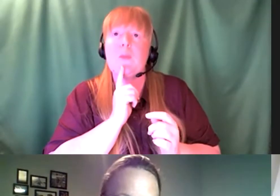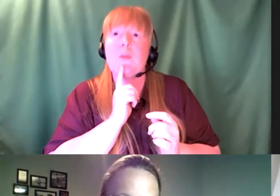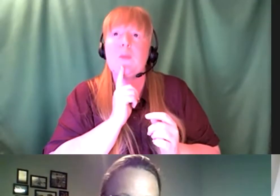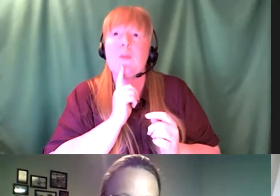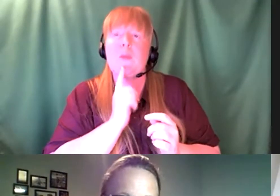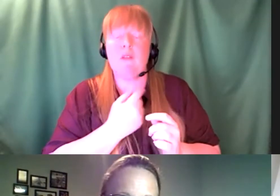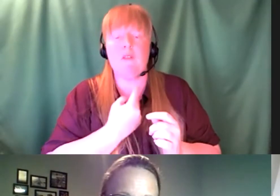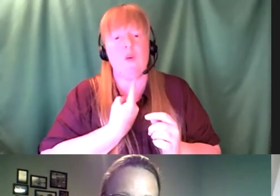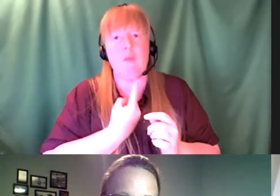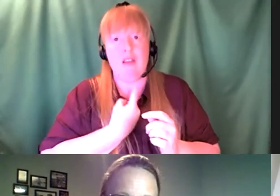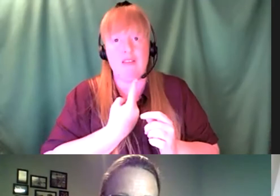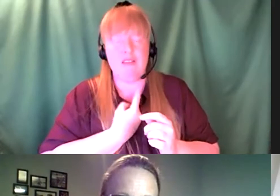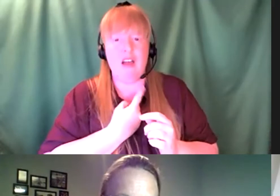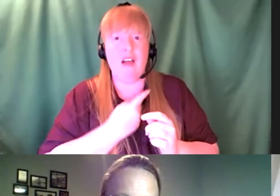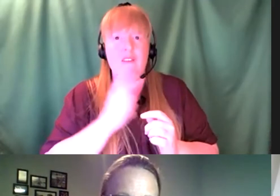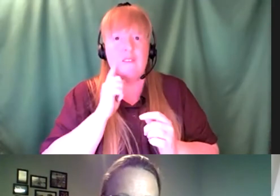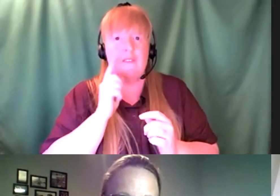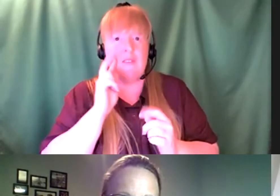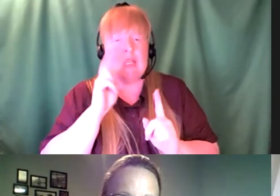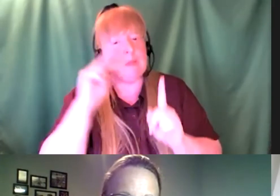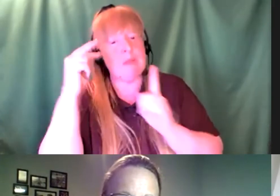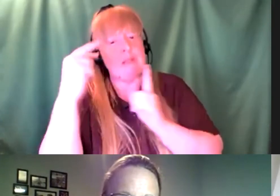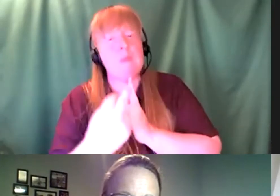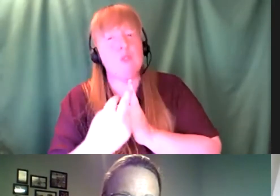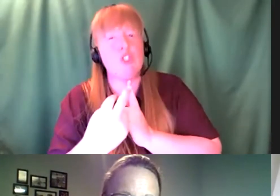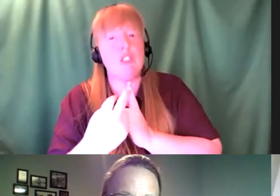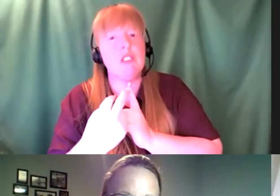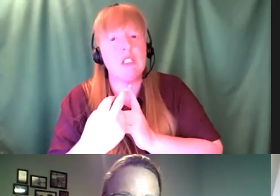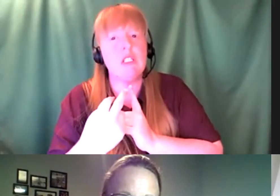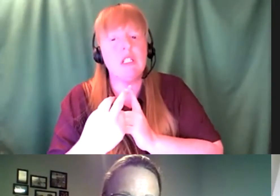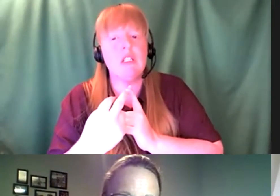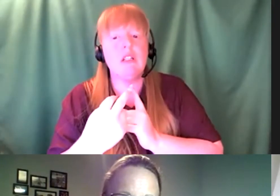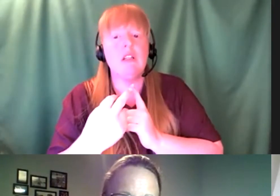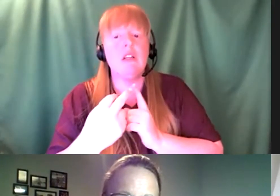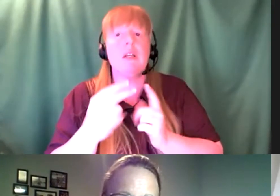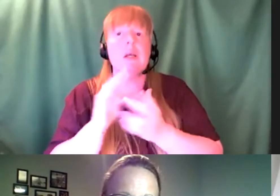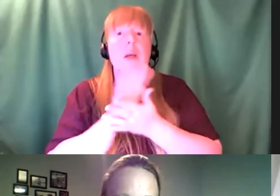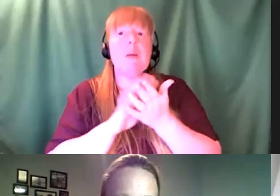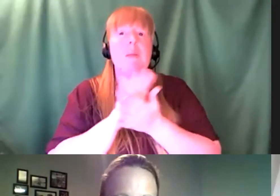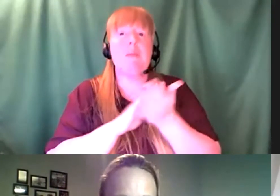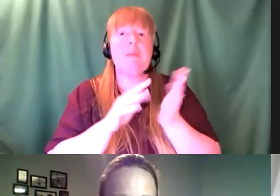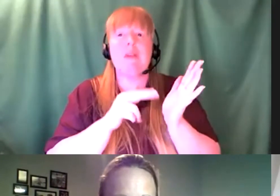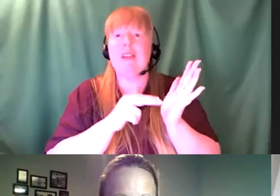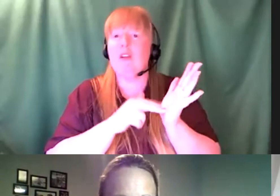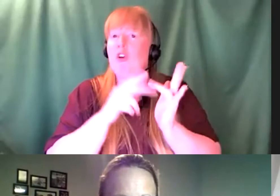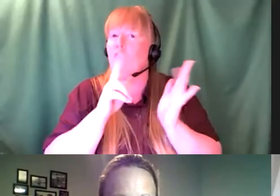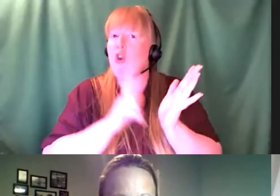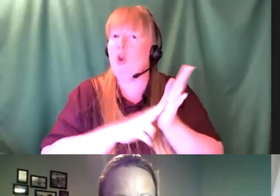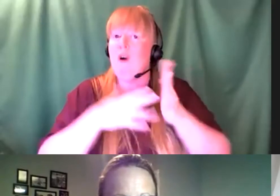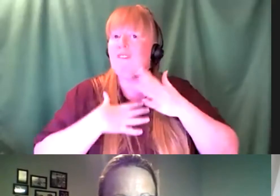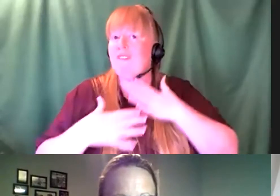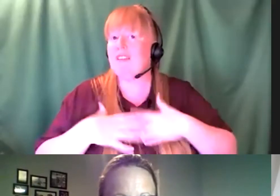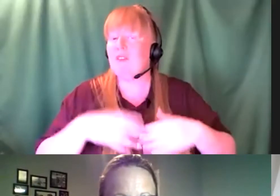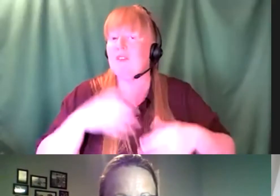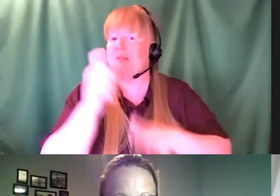about perception, really. It's not. I mean, in regards to non-physical disabilities, it's like